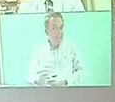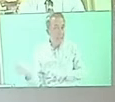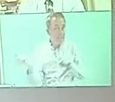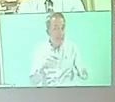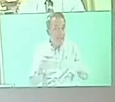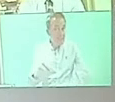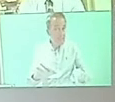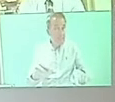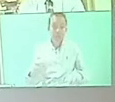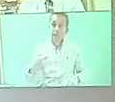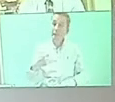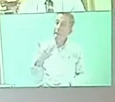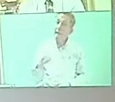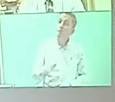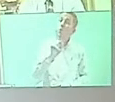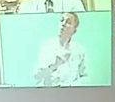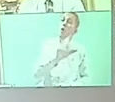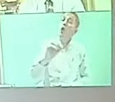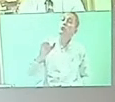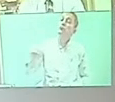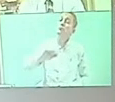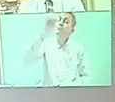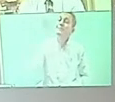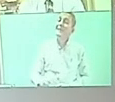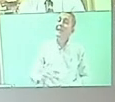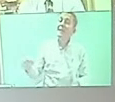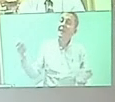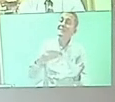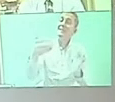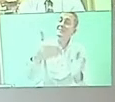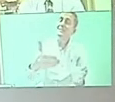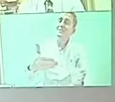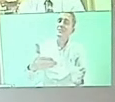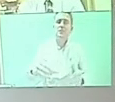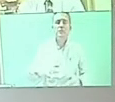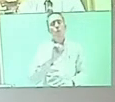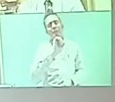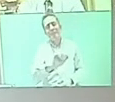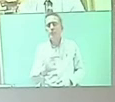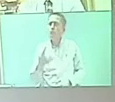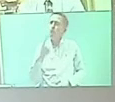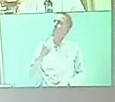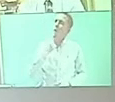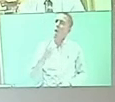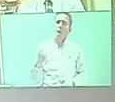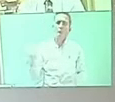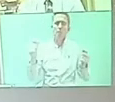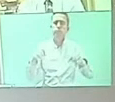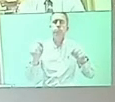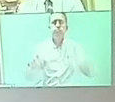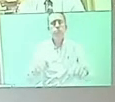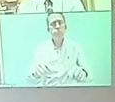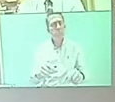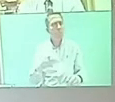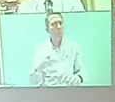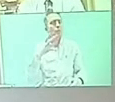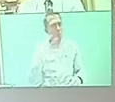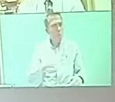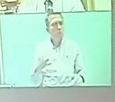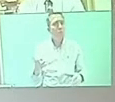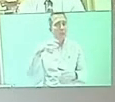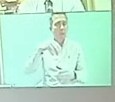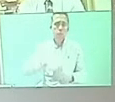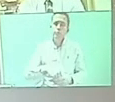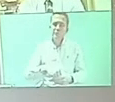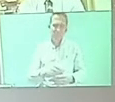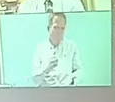have a 100% attendance record. So his throwaway remarks, I think if we are going to be an inclusive council, although that's obviously not